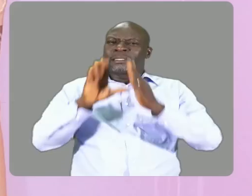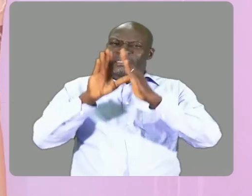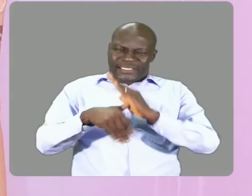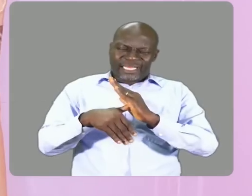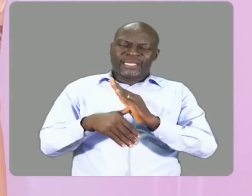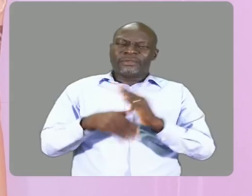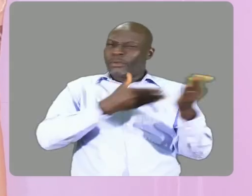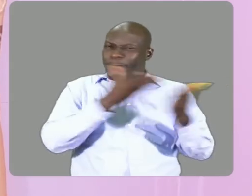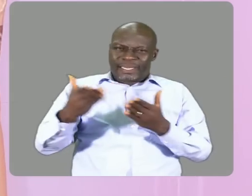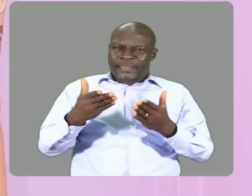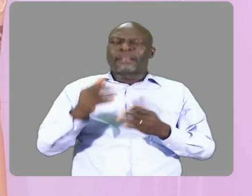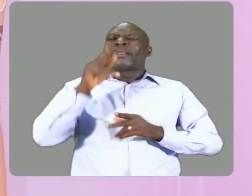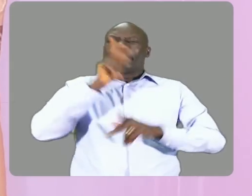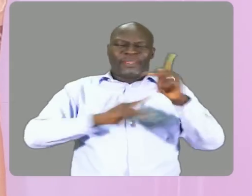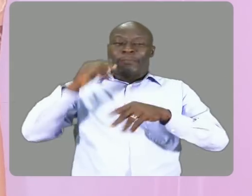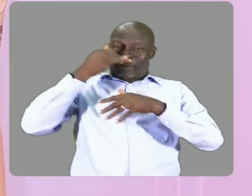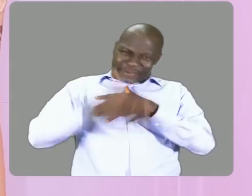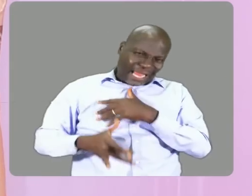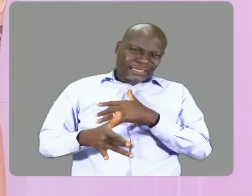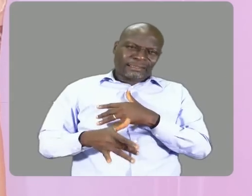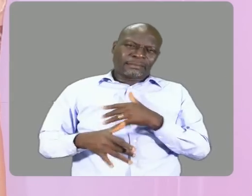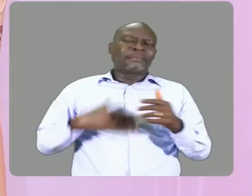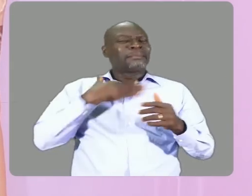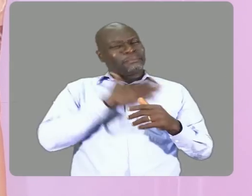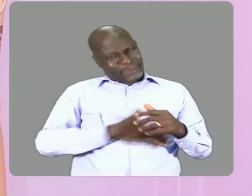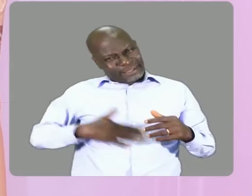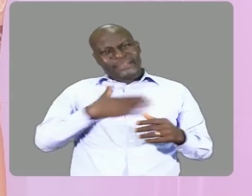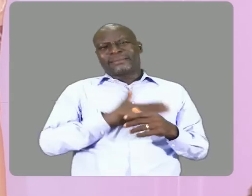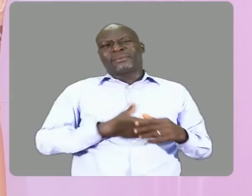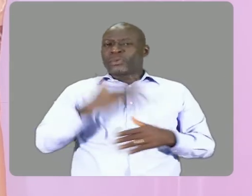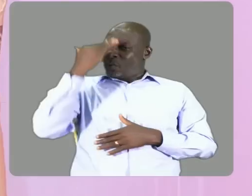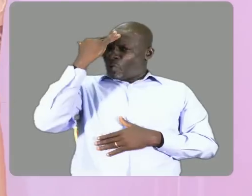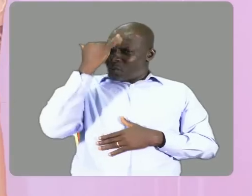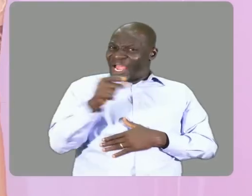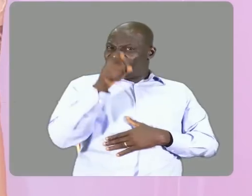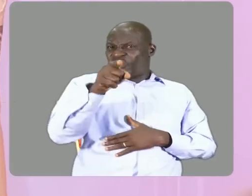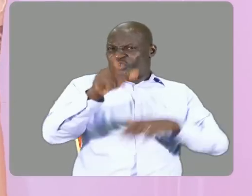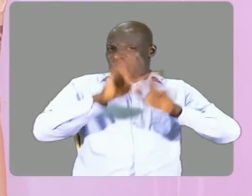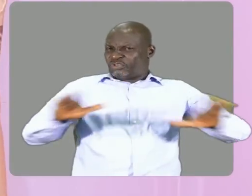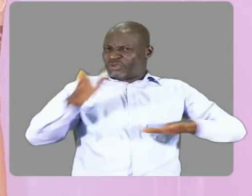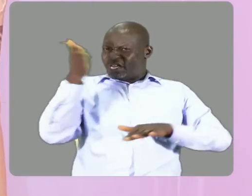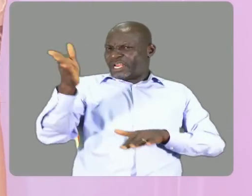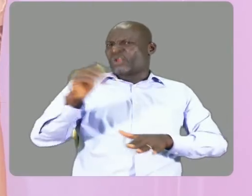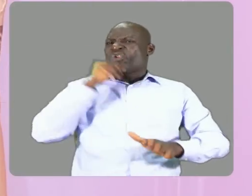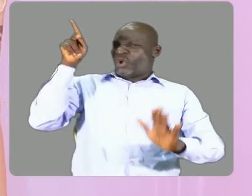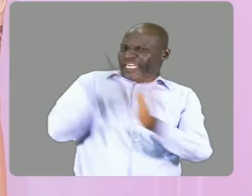kofa nipa moja bra nipa moja ya fa no he na sabi ade na wo ma wo ho na nkwachi obi ntwini moja na mfa